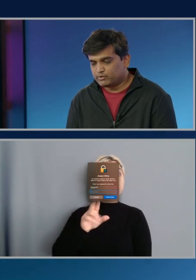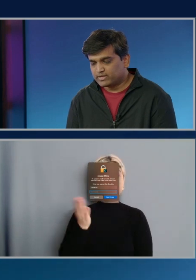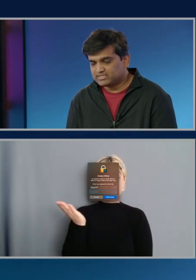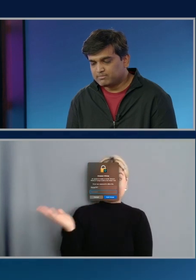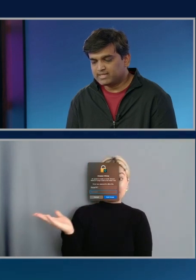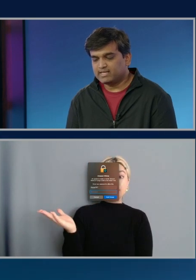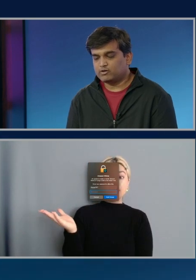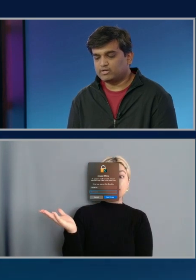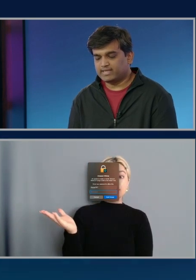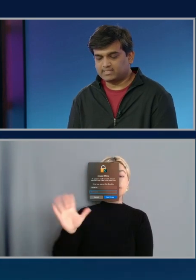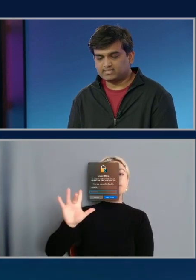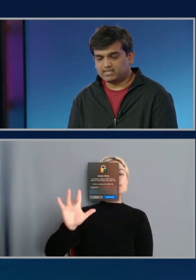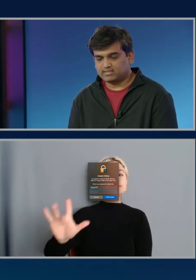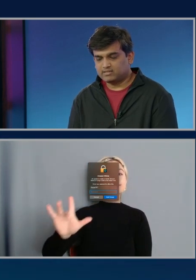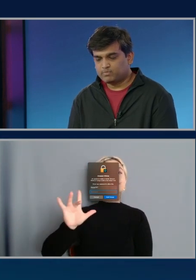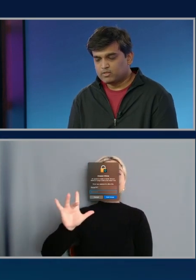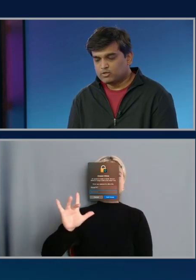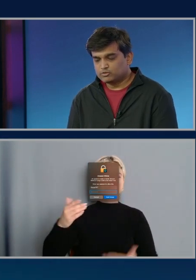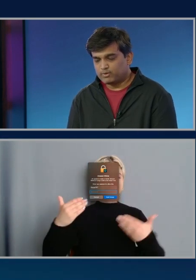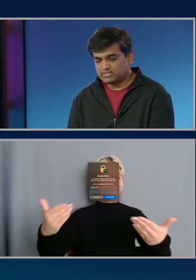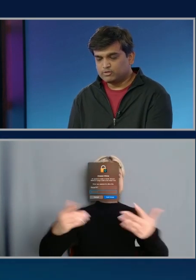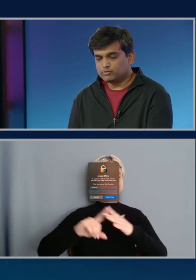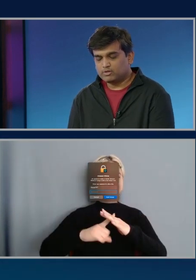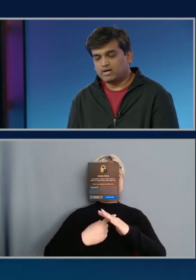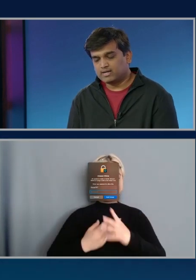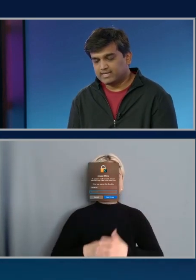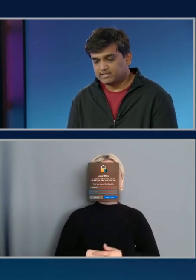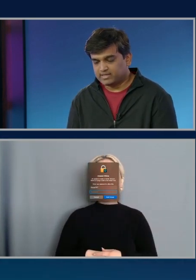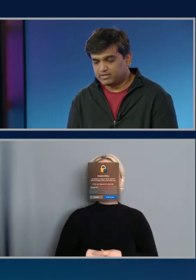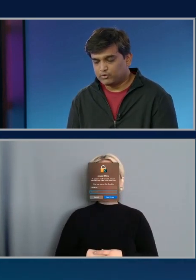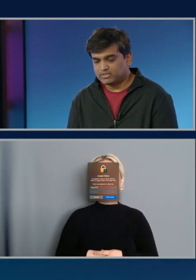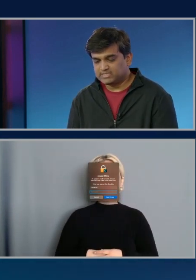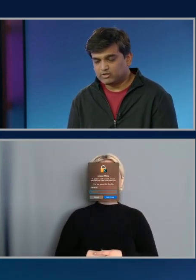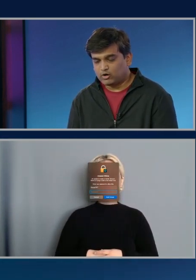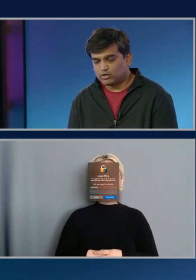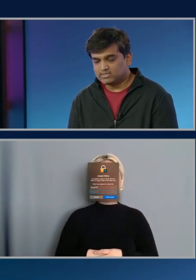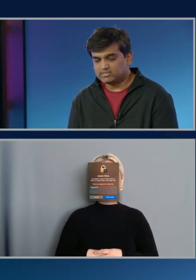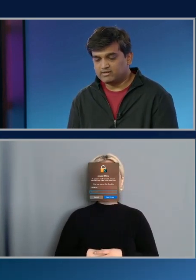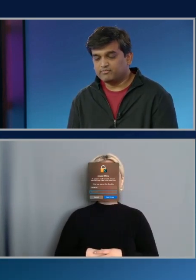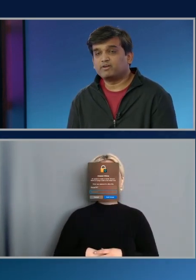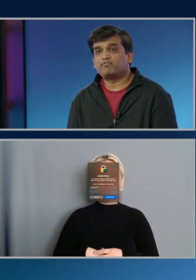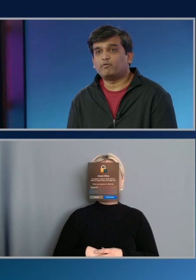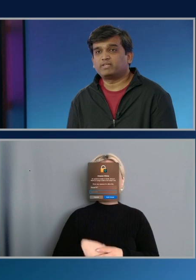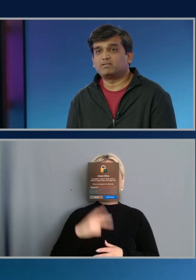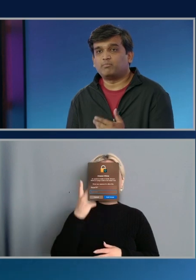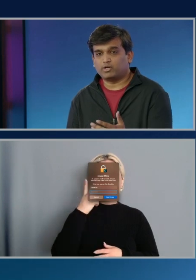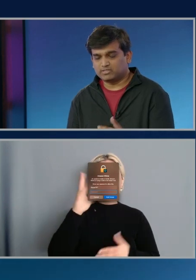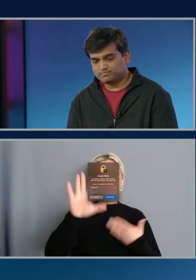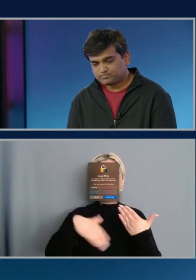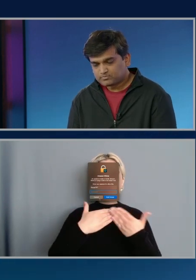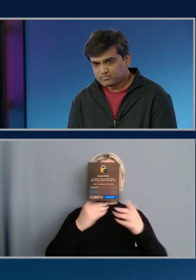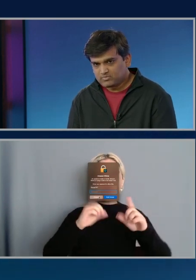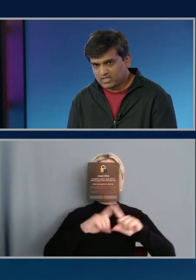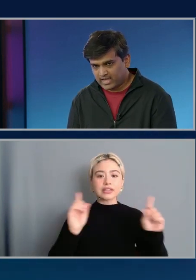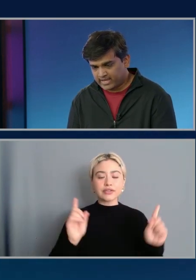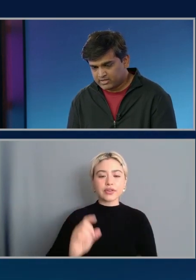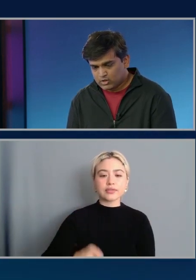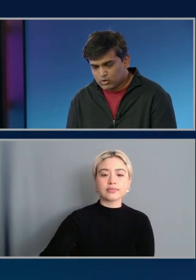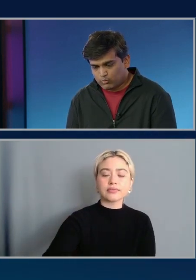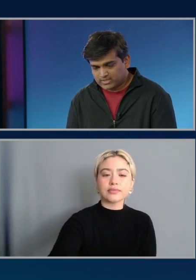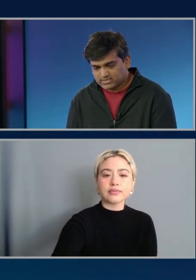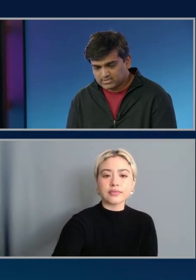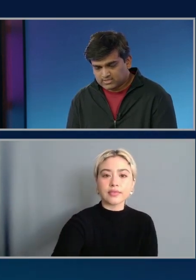and then you can simply click on Get Started. So once you click here, you will see all these different foundational models.